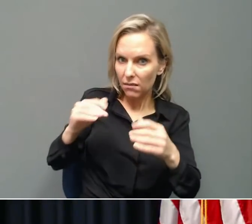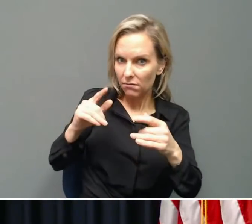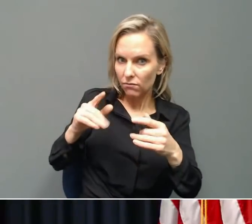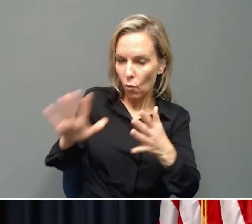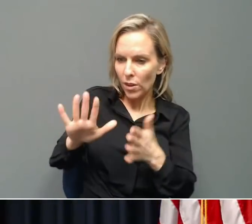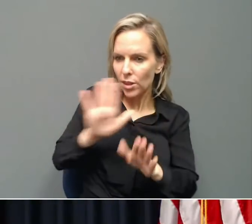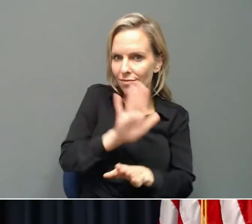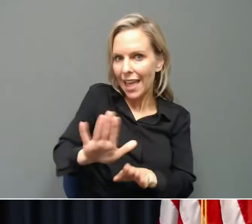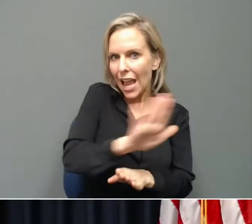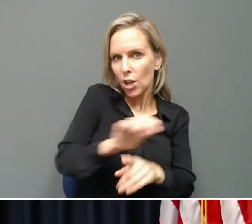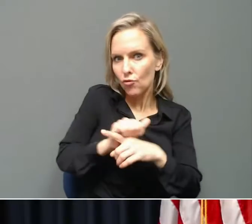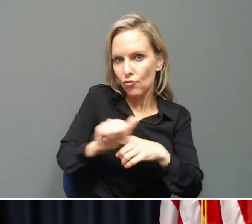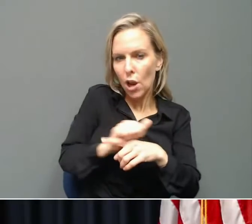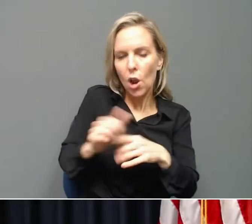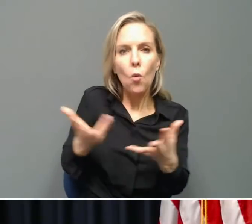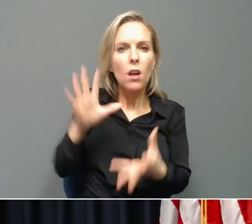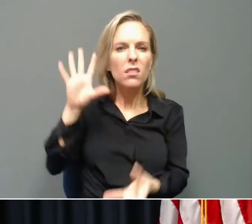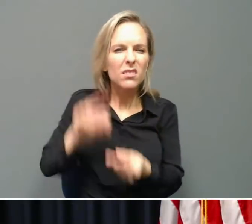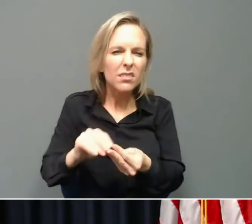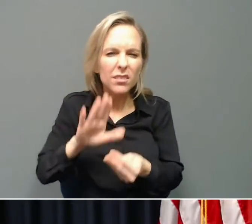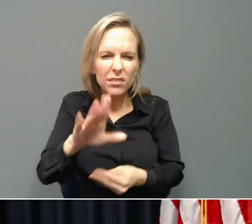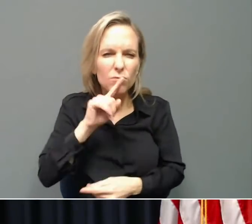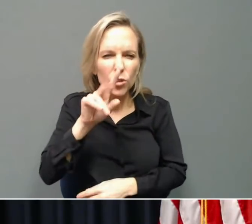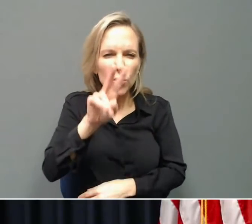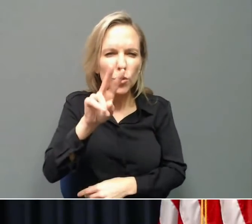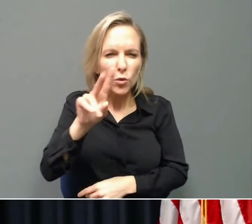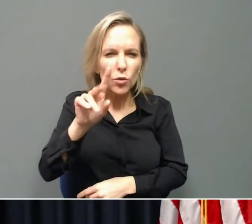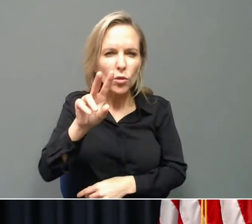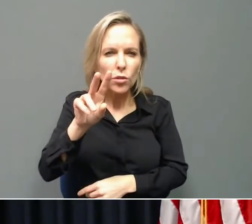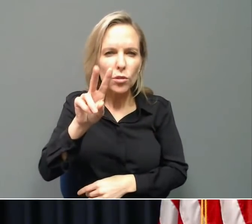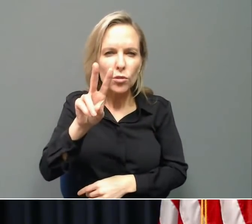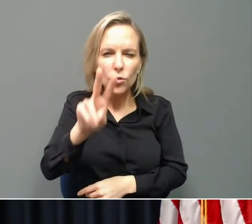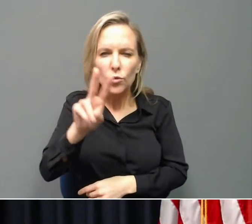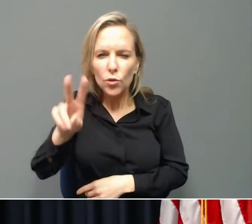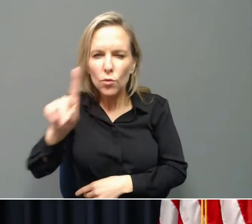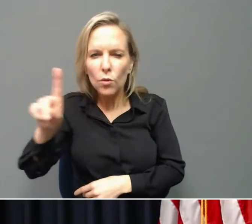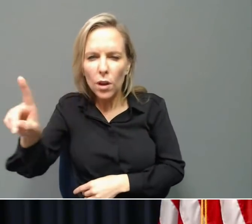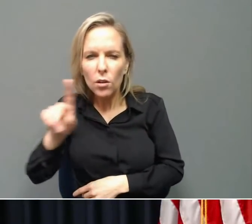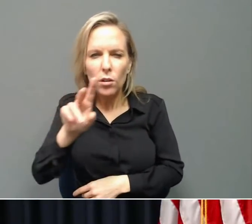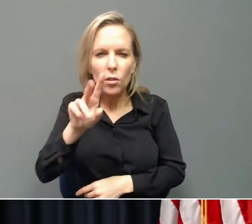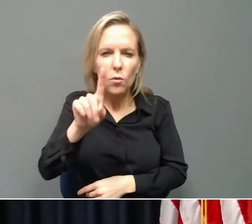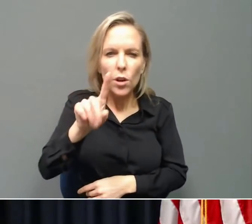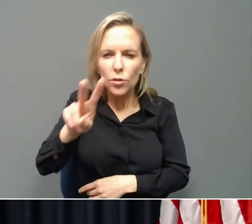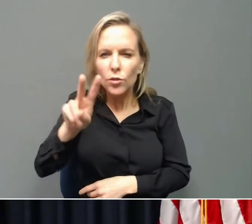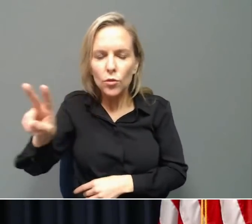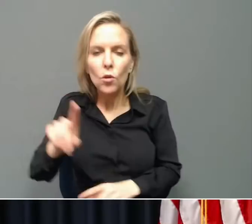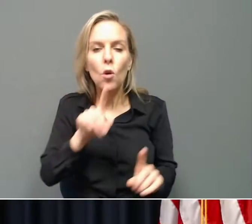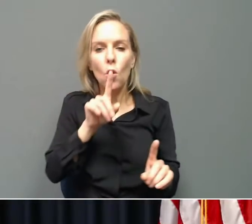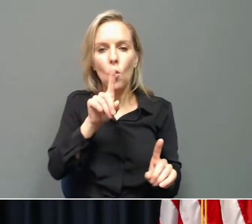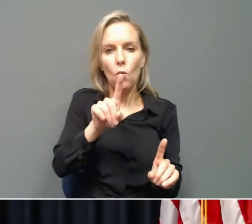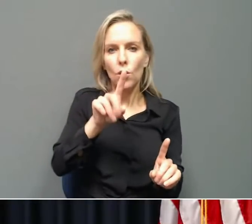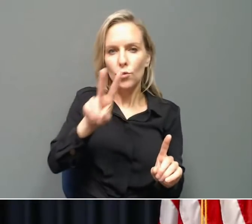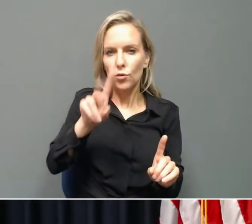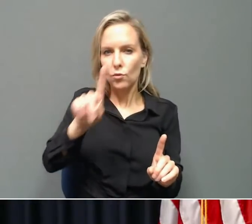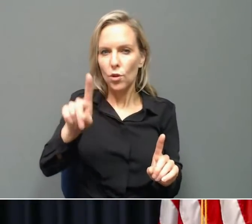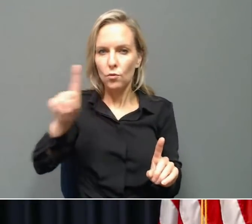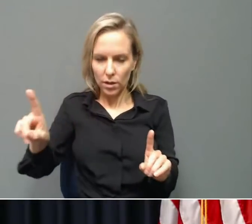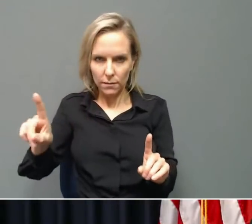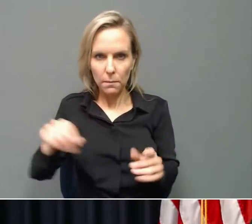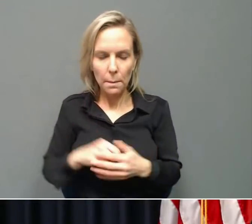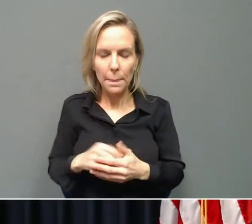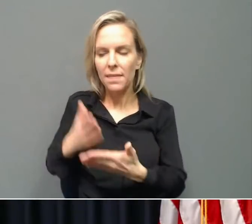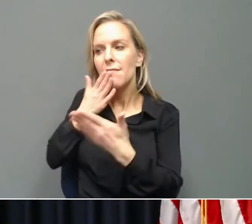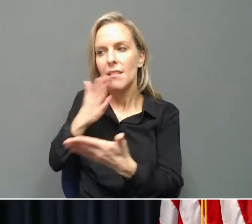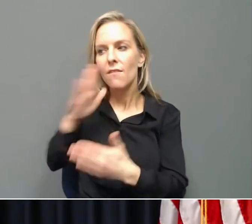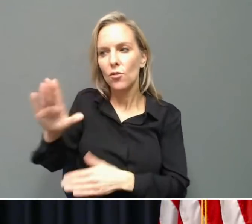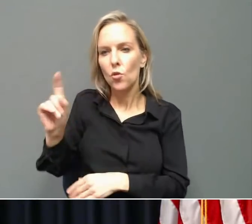total new cases today? Is it 2211 or 1211? Thank you. 1211. Thank you for the